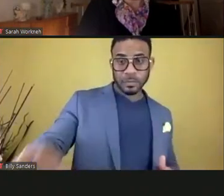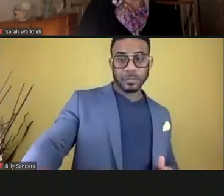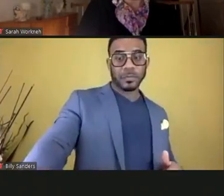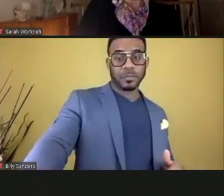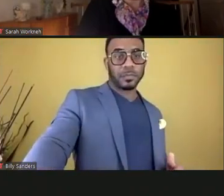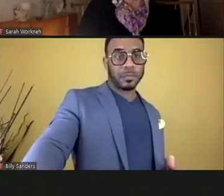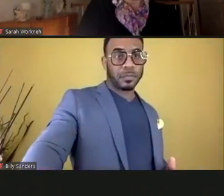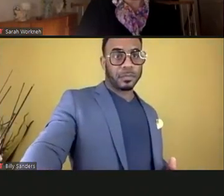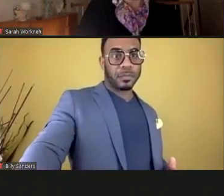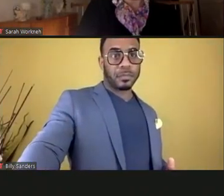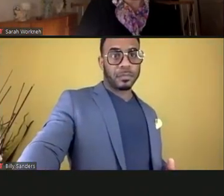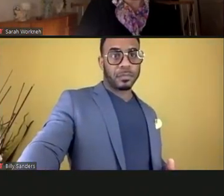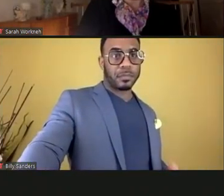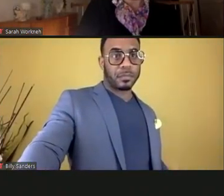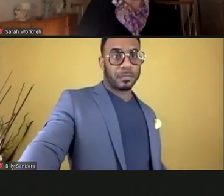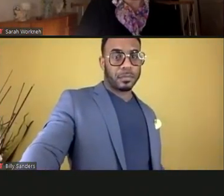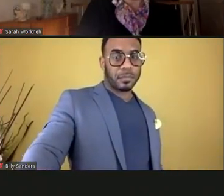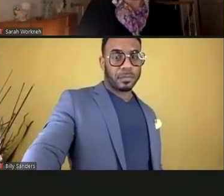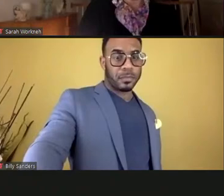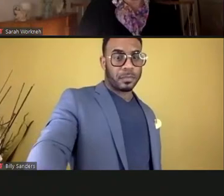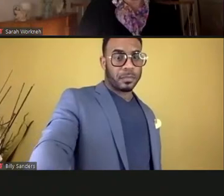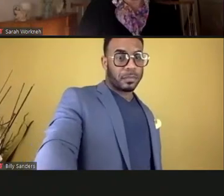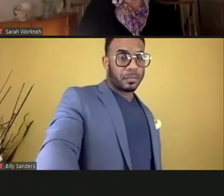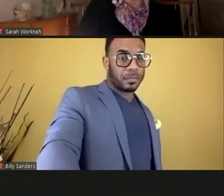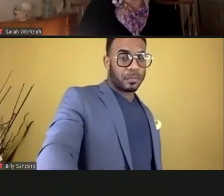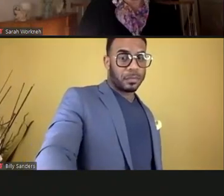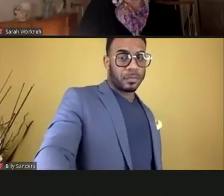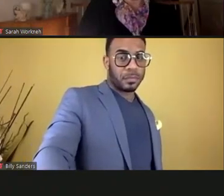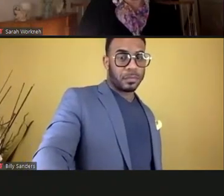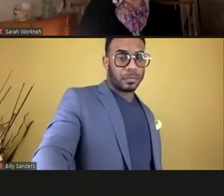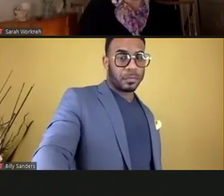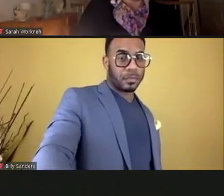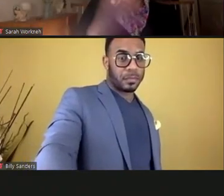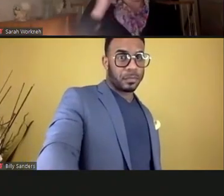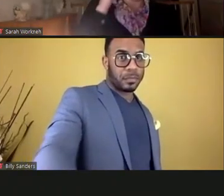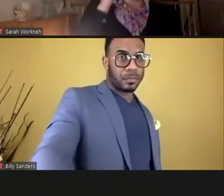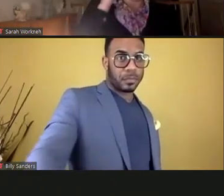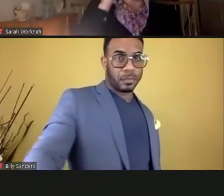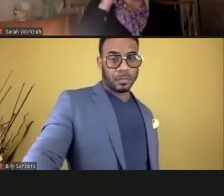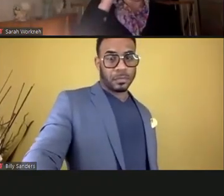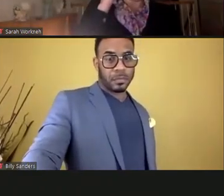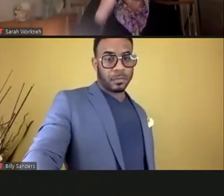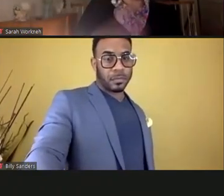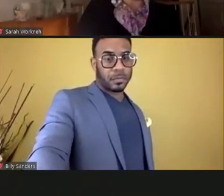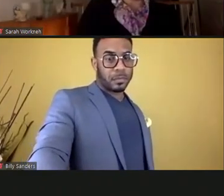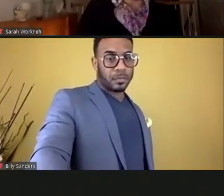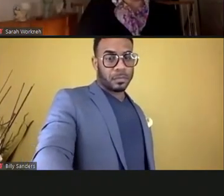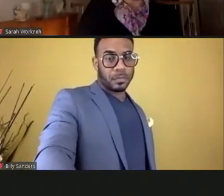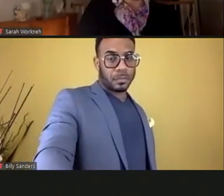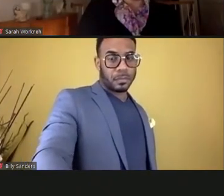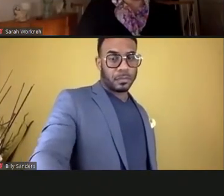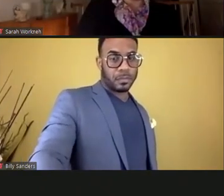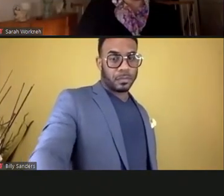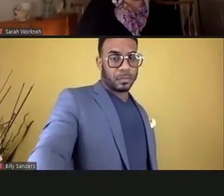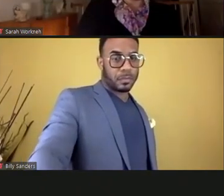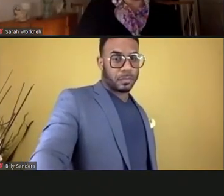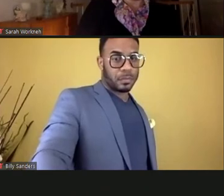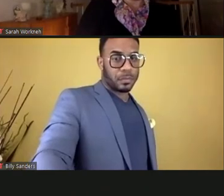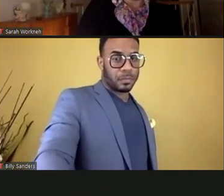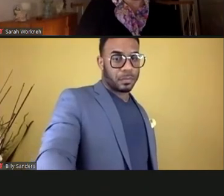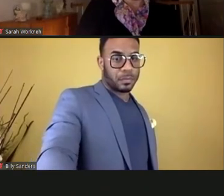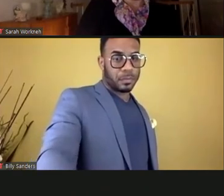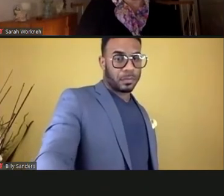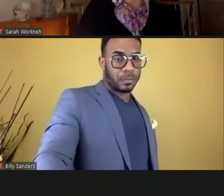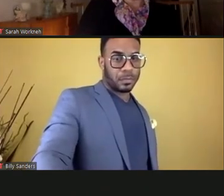their creative careers, and really like taking the time and being vulnerable enough to like vision into and dream into